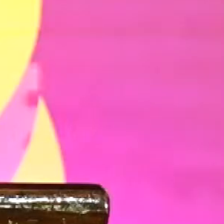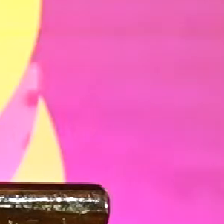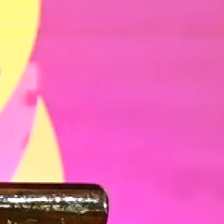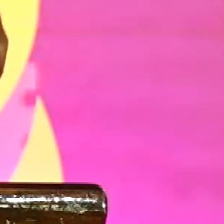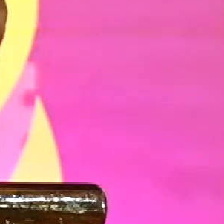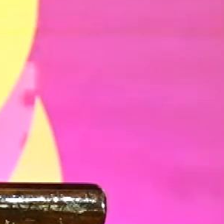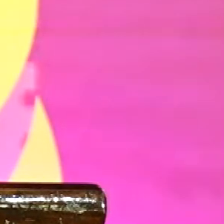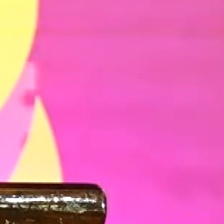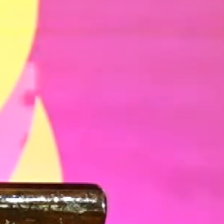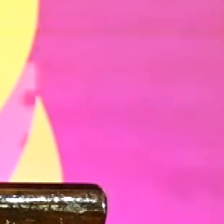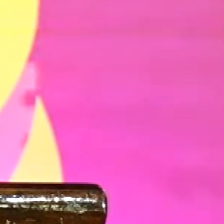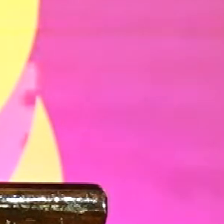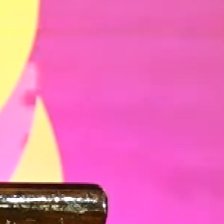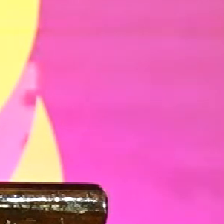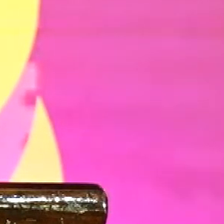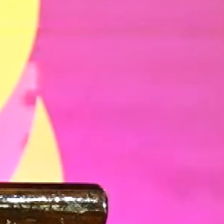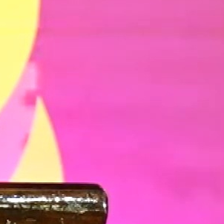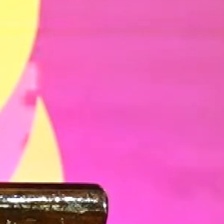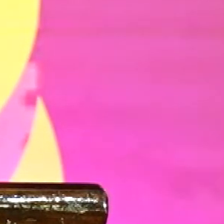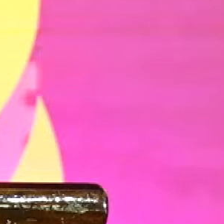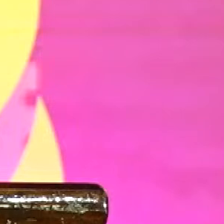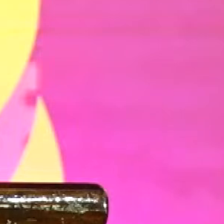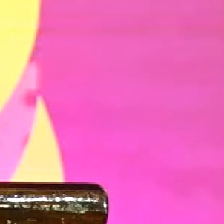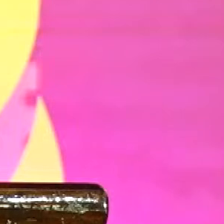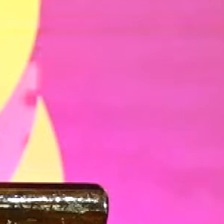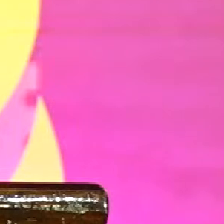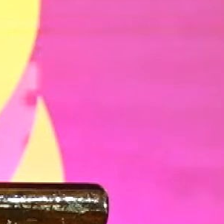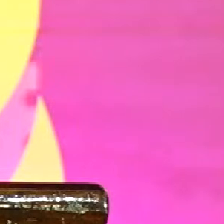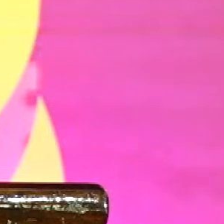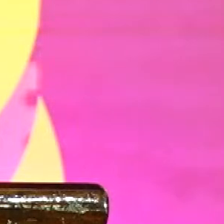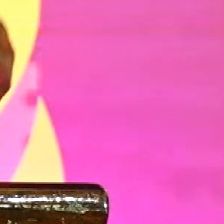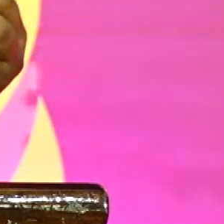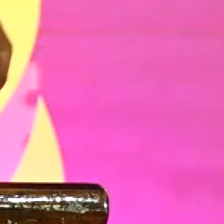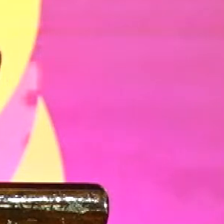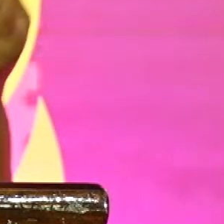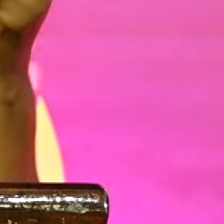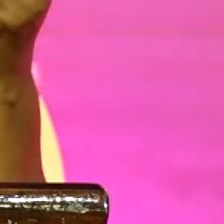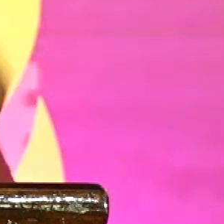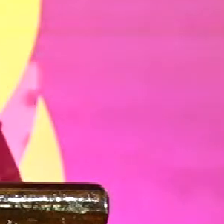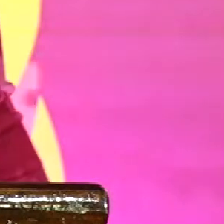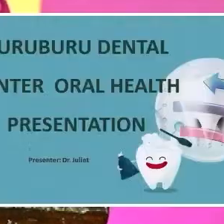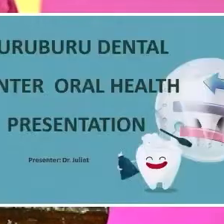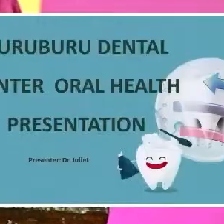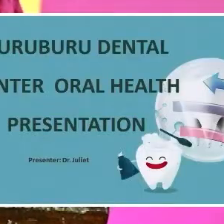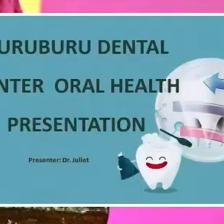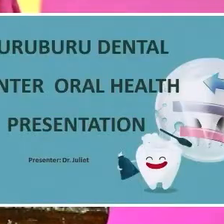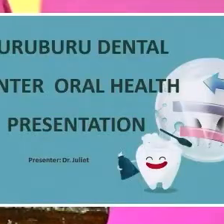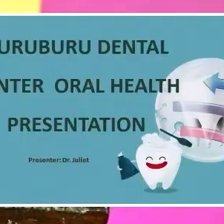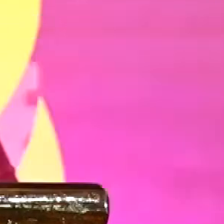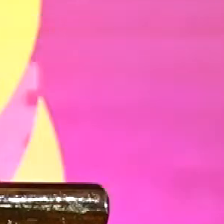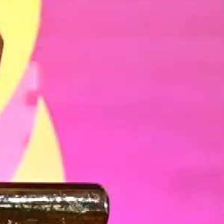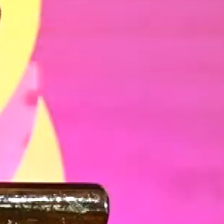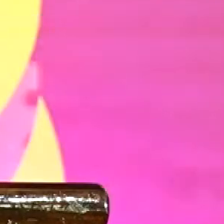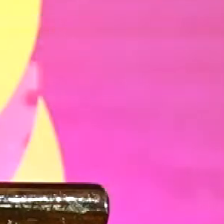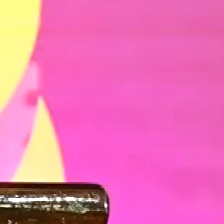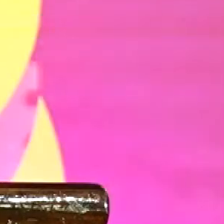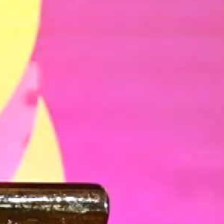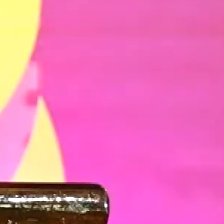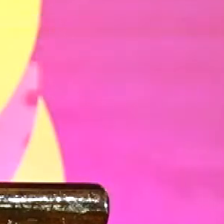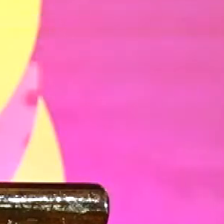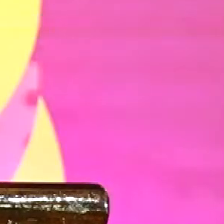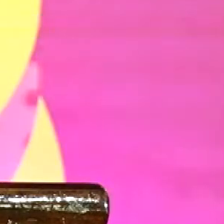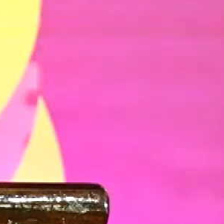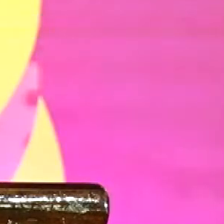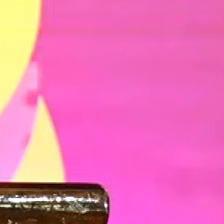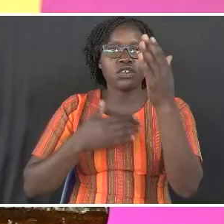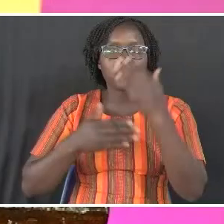have Gertrude here with us. We're going to have AR. We're going to have Buruburu Dental. And we have the